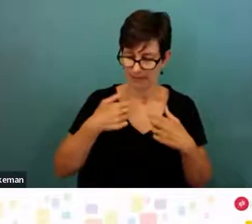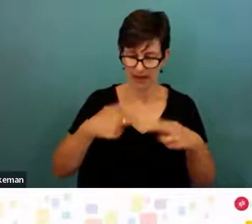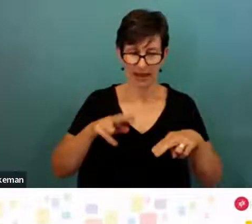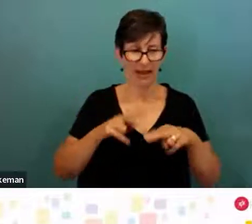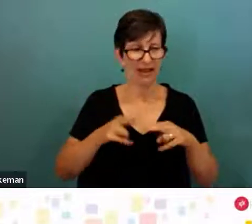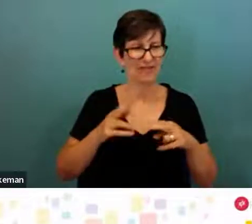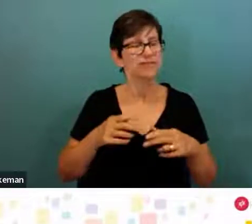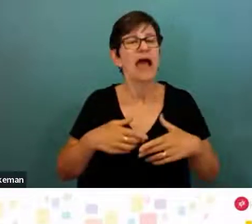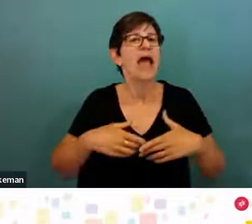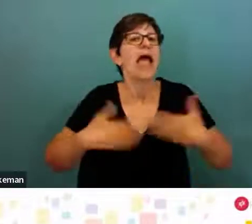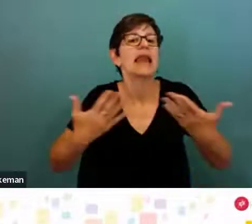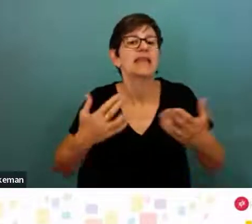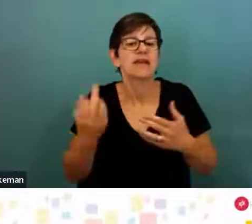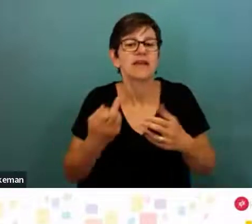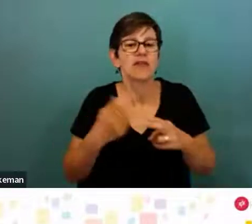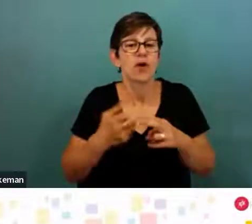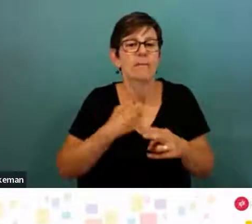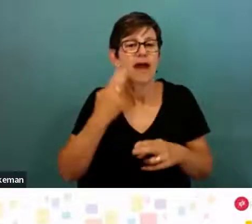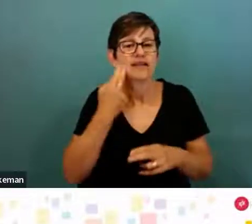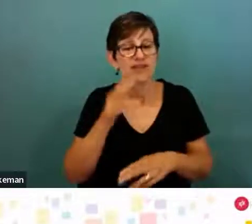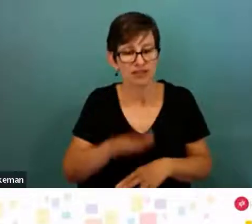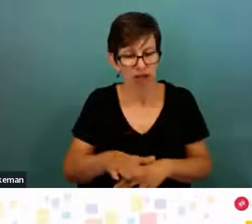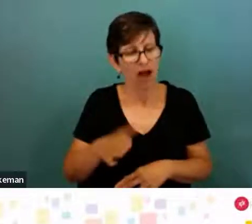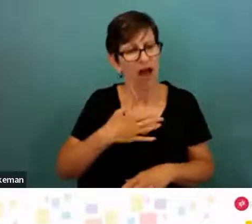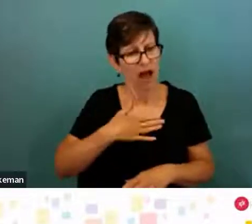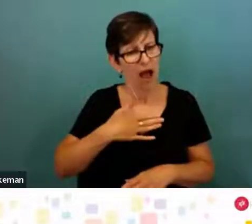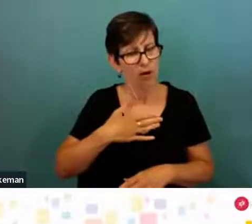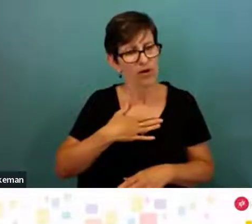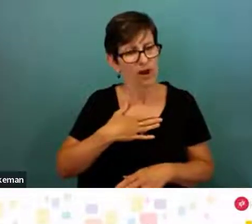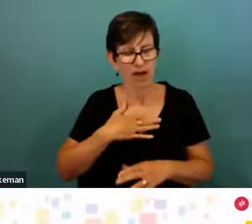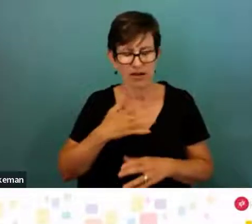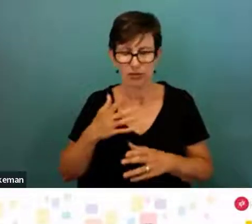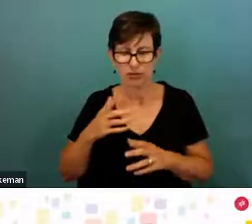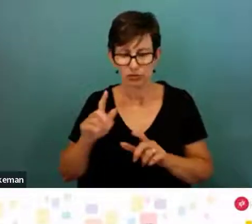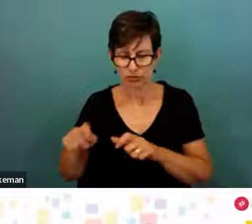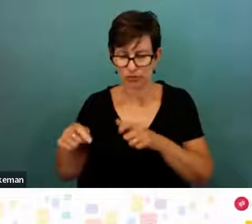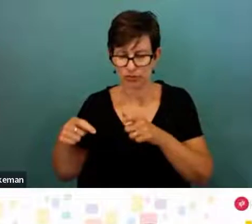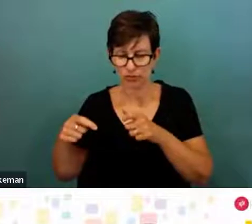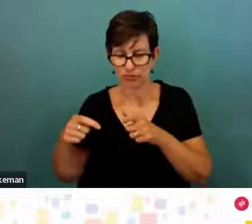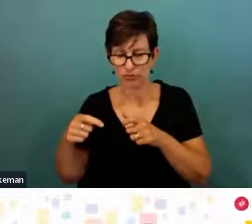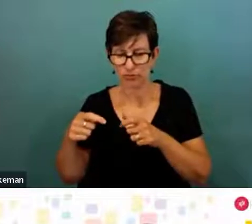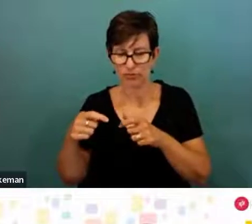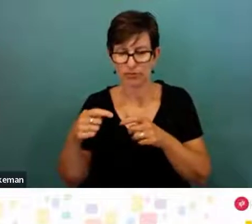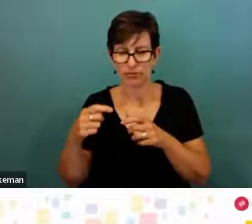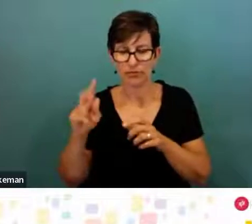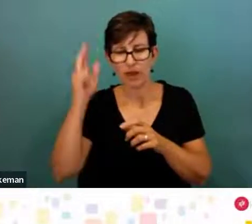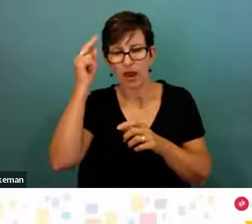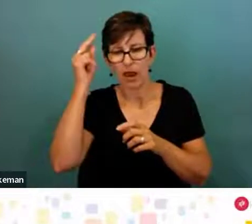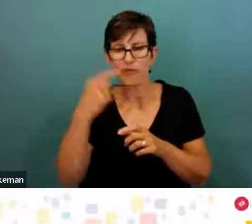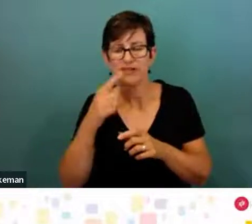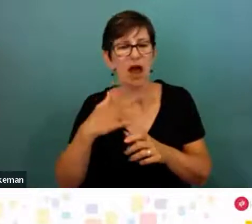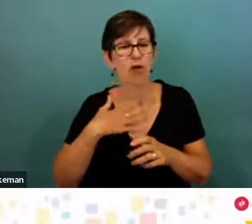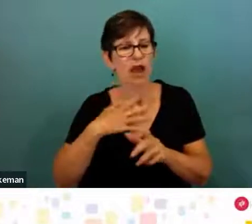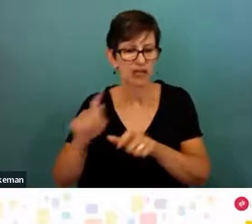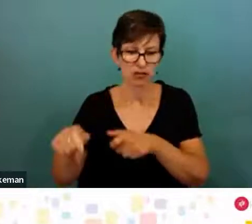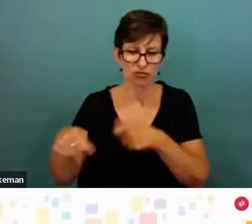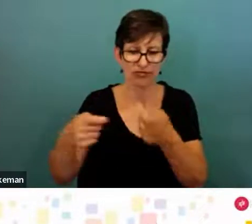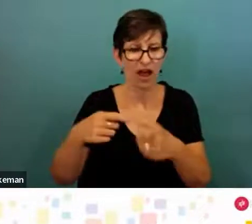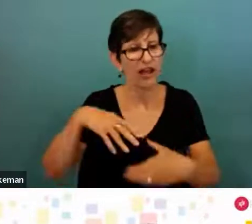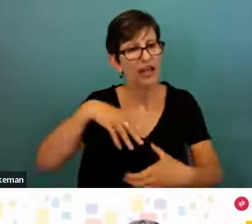my deaf child? And I want to meet that demand and provide inclusion for everyone in our story times.